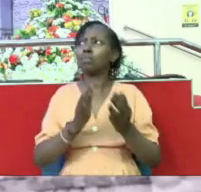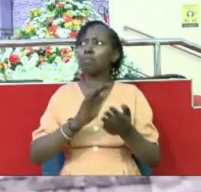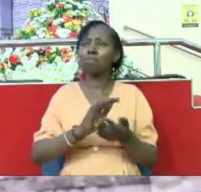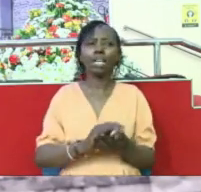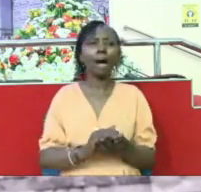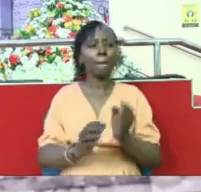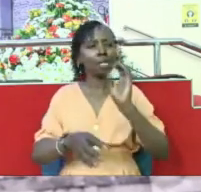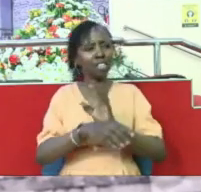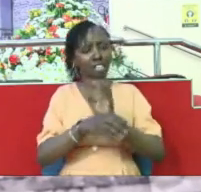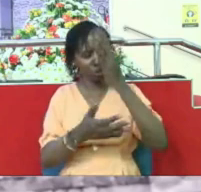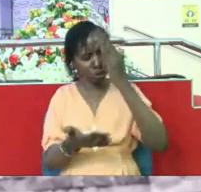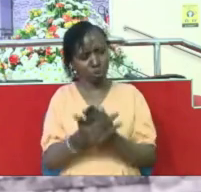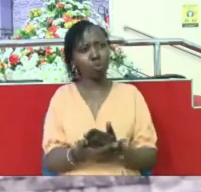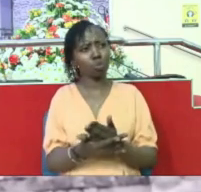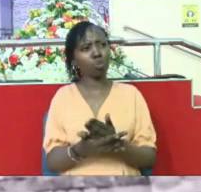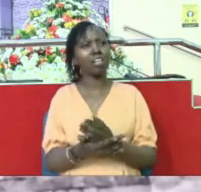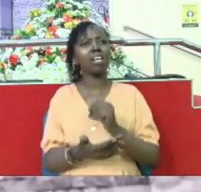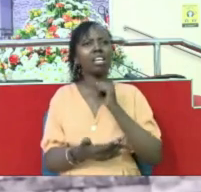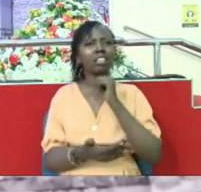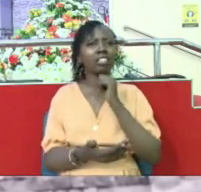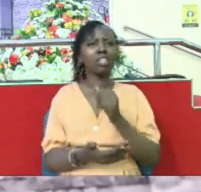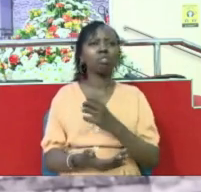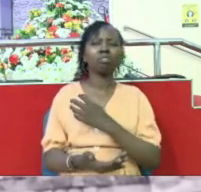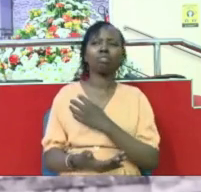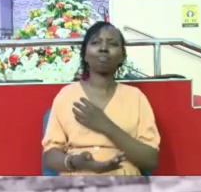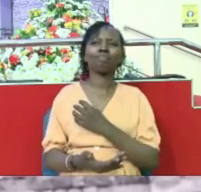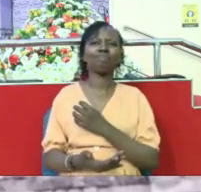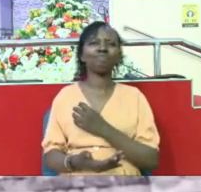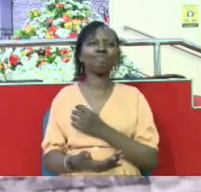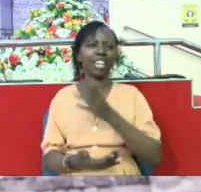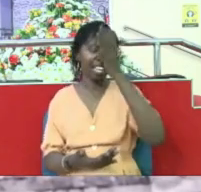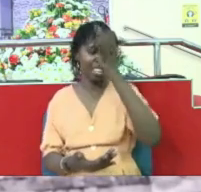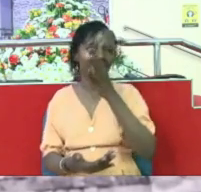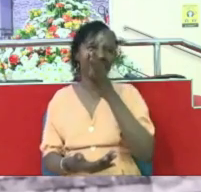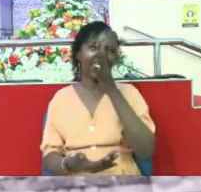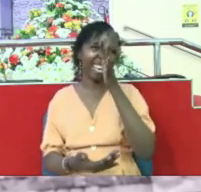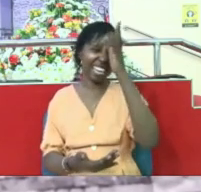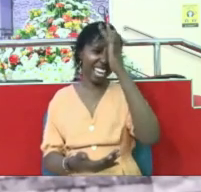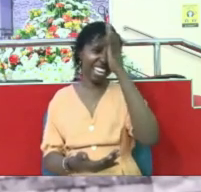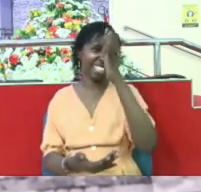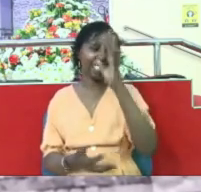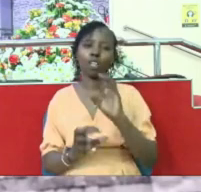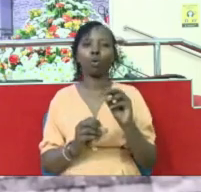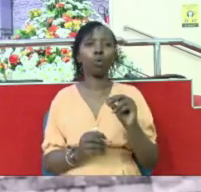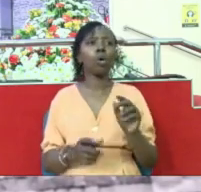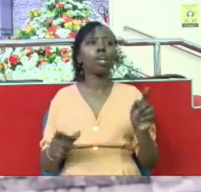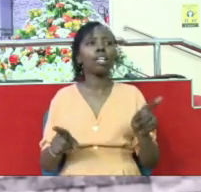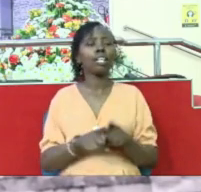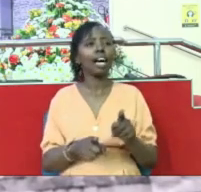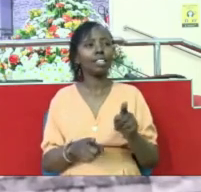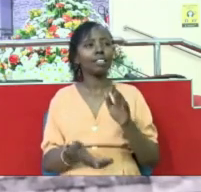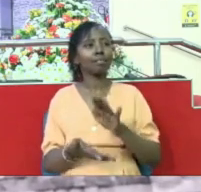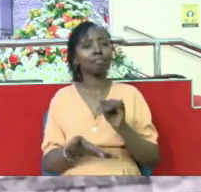pretend, hallelujah, praise the Lord, praise the Lord, praise the Lord, praise the Lord. But we become serious Christians. That because